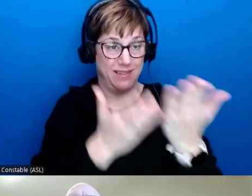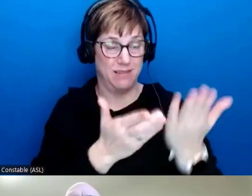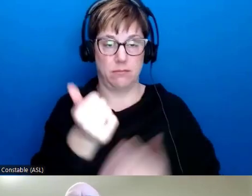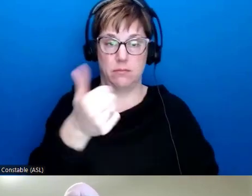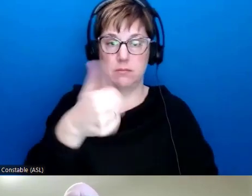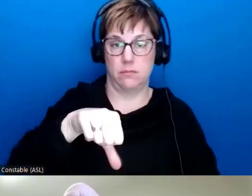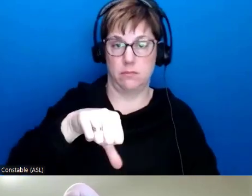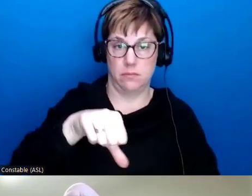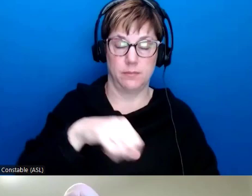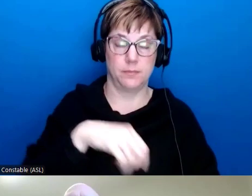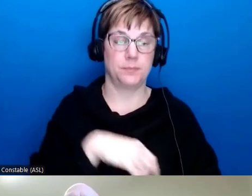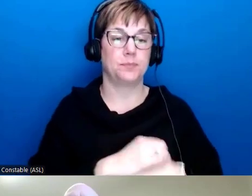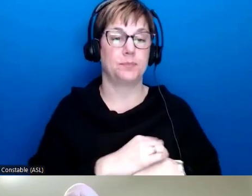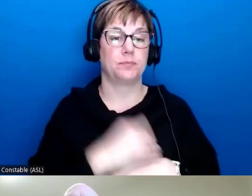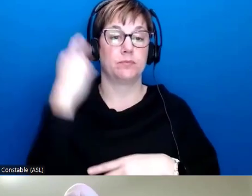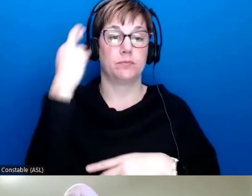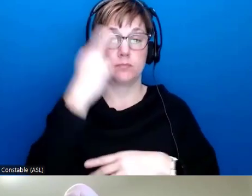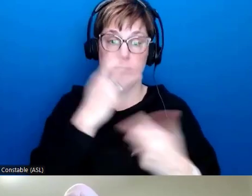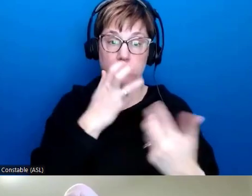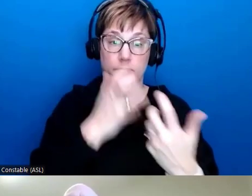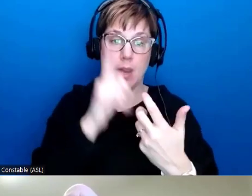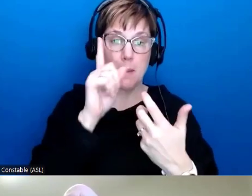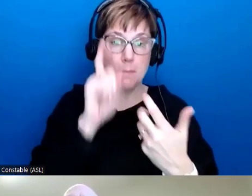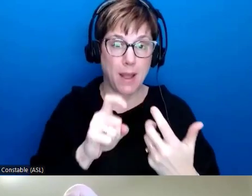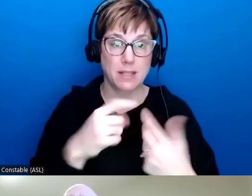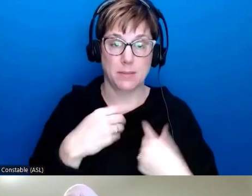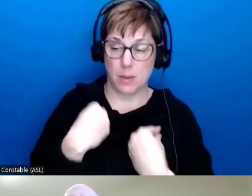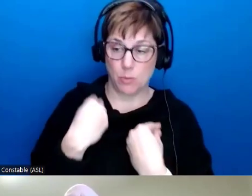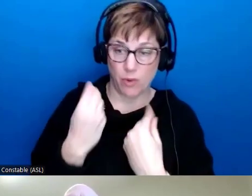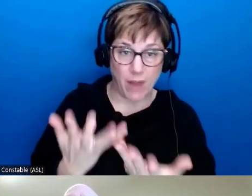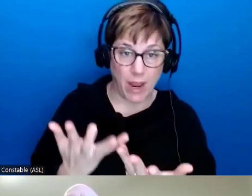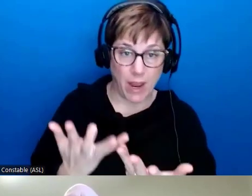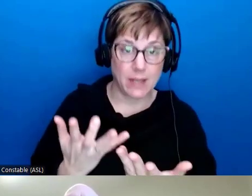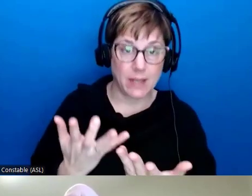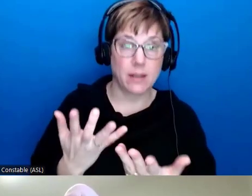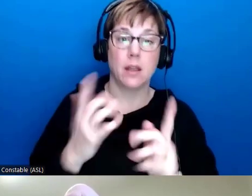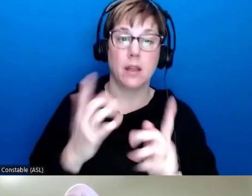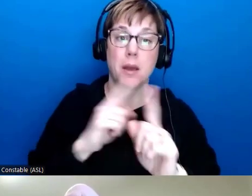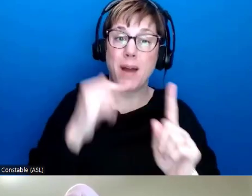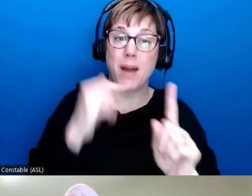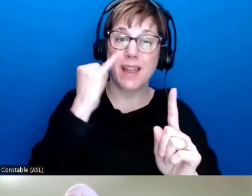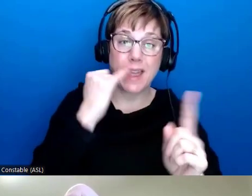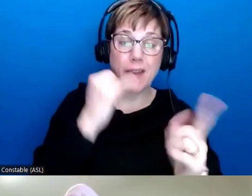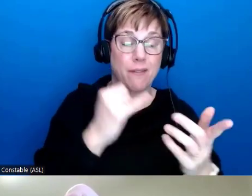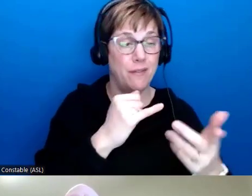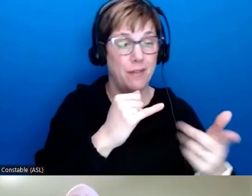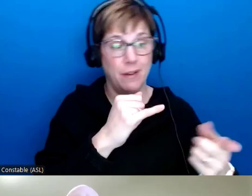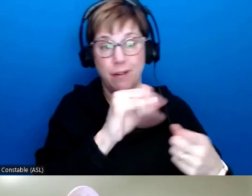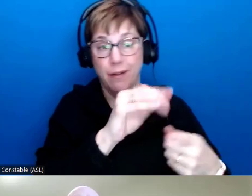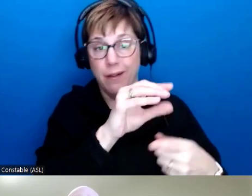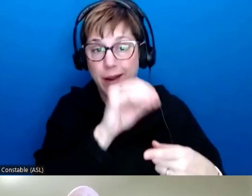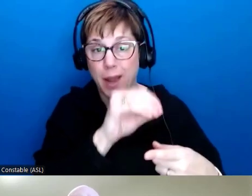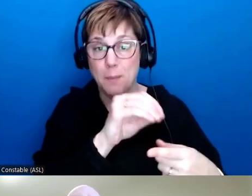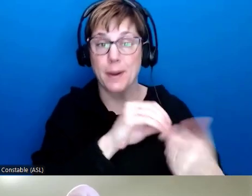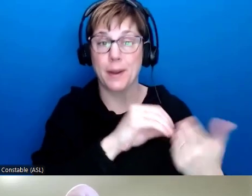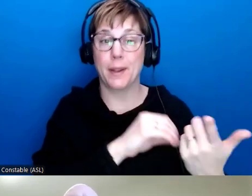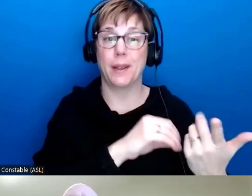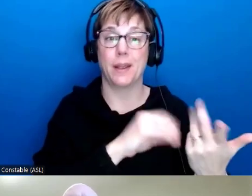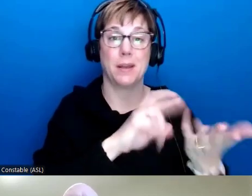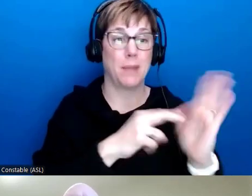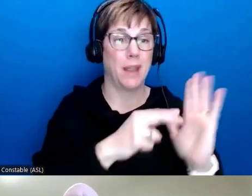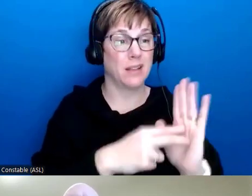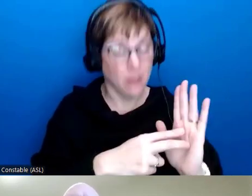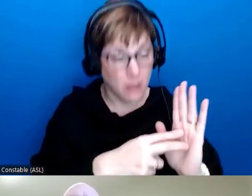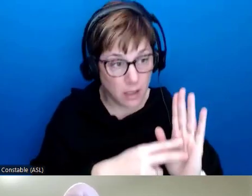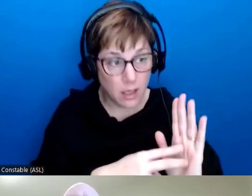So reasonable accommodation must be provided unless there's an undue hardship or a health or a safety risk to